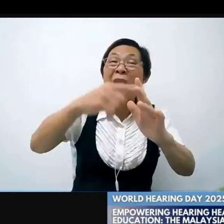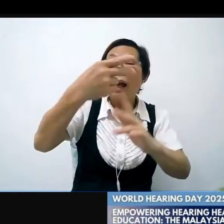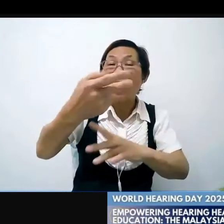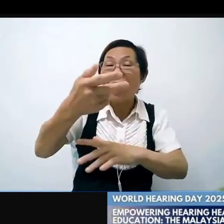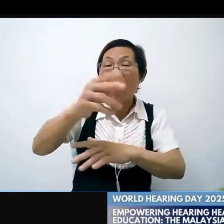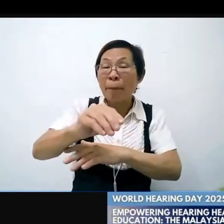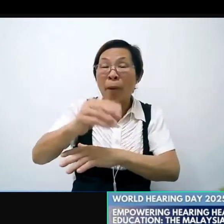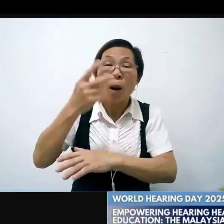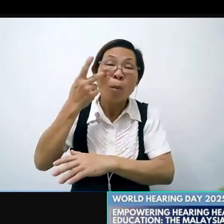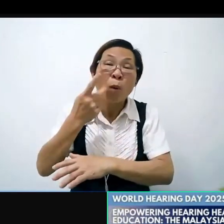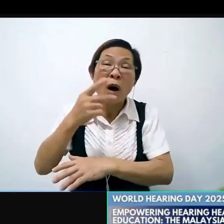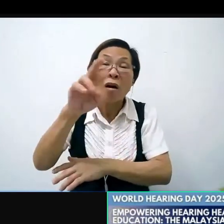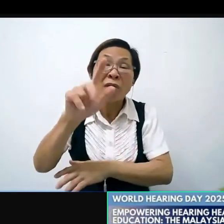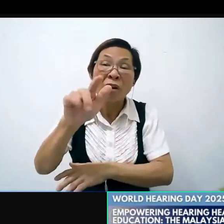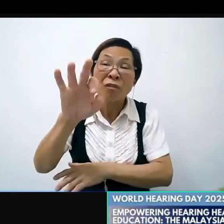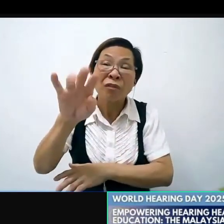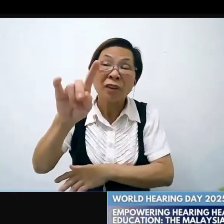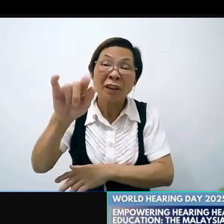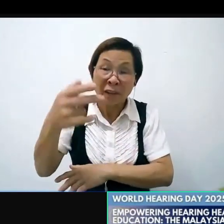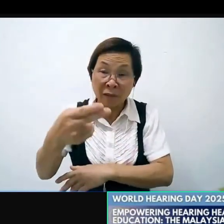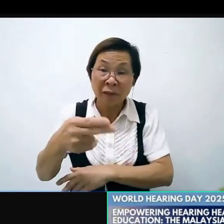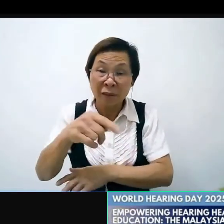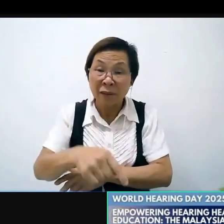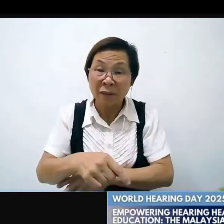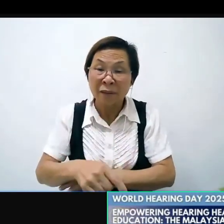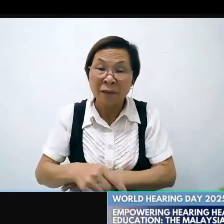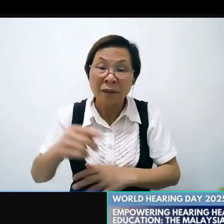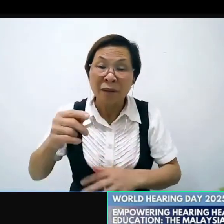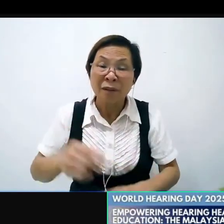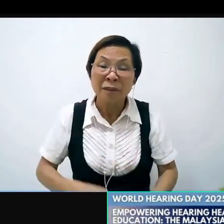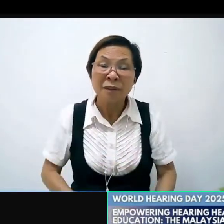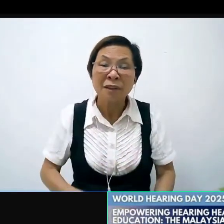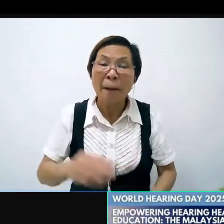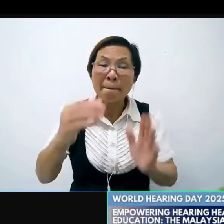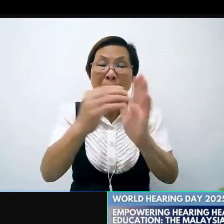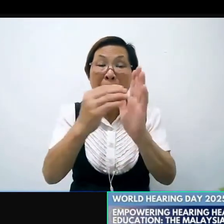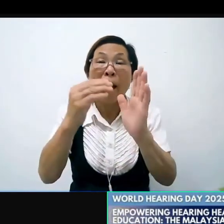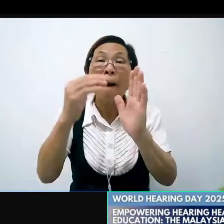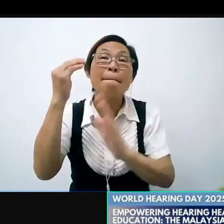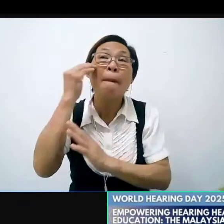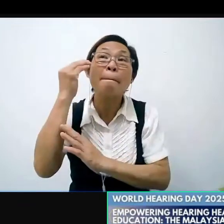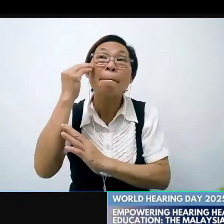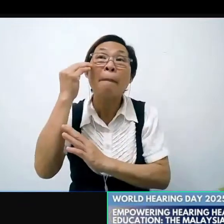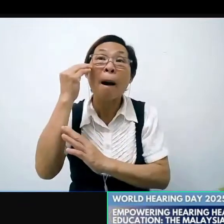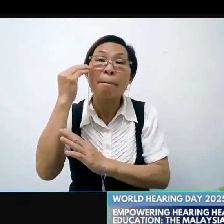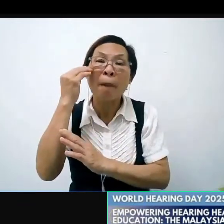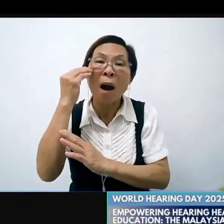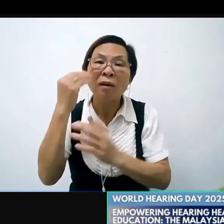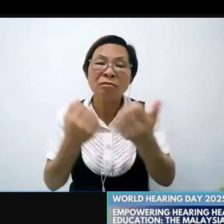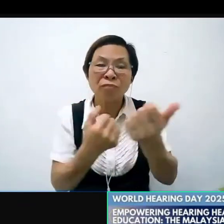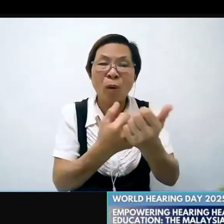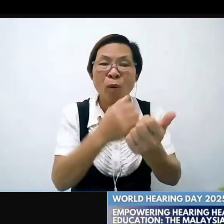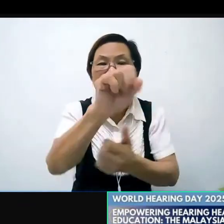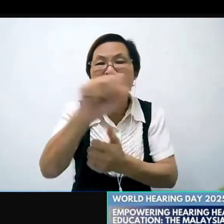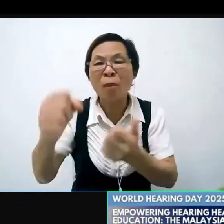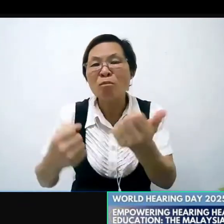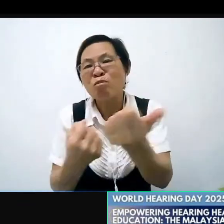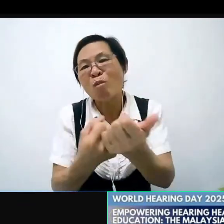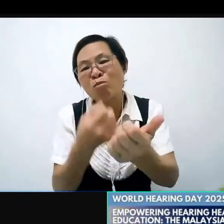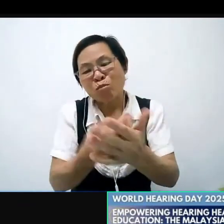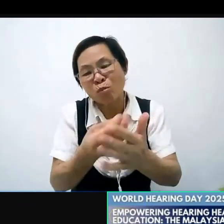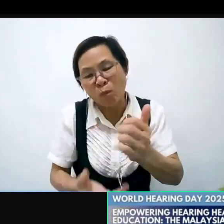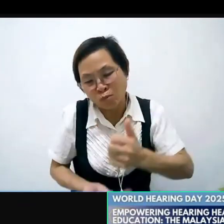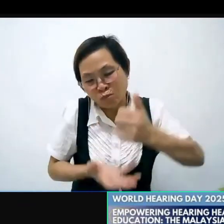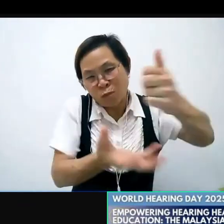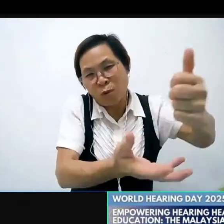Rafidah? So for this Malay module, because it is funded by SEAMEO SEN, SEAMEO SEN gave us